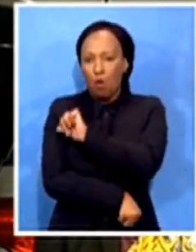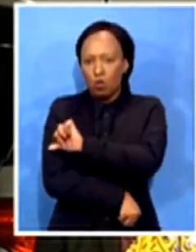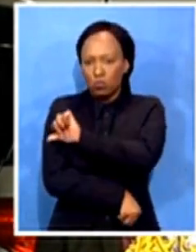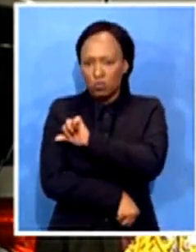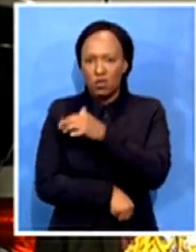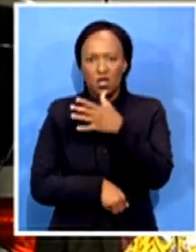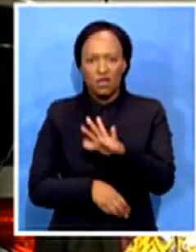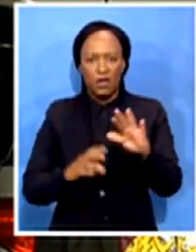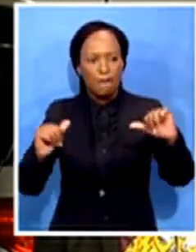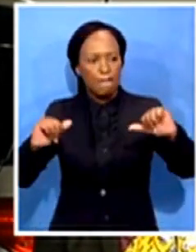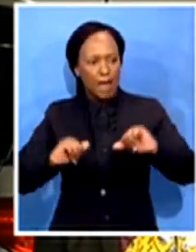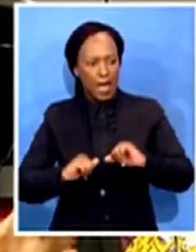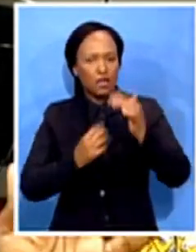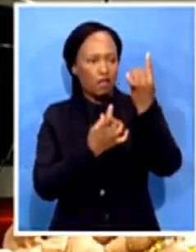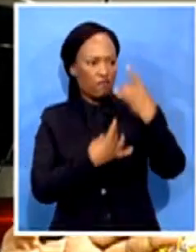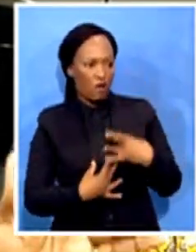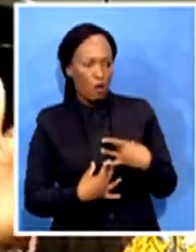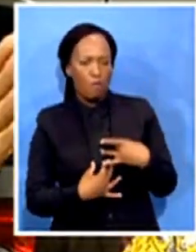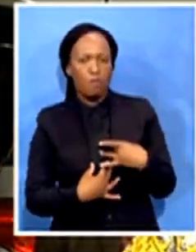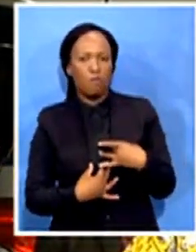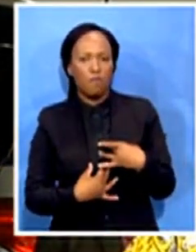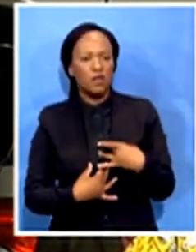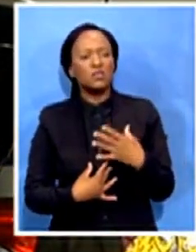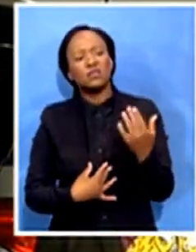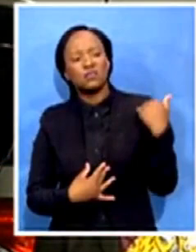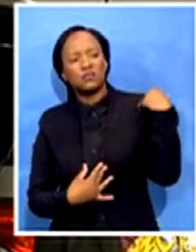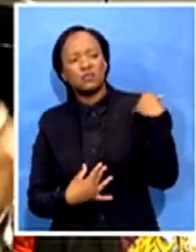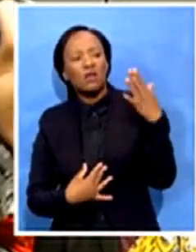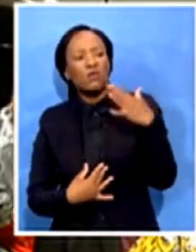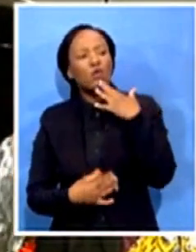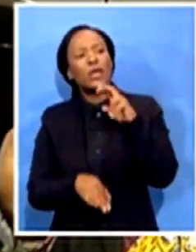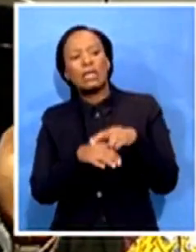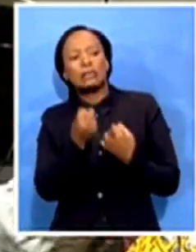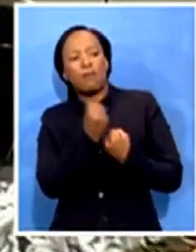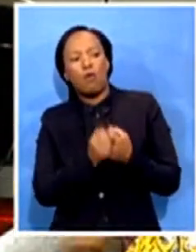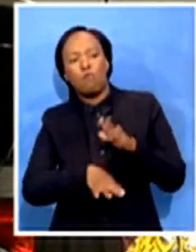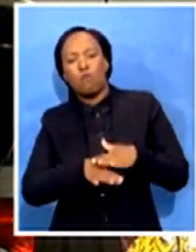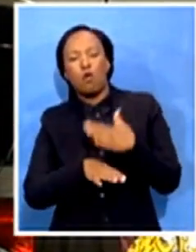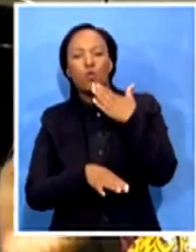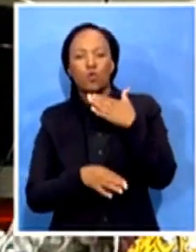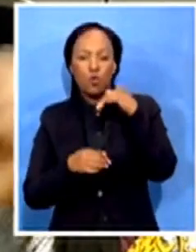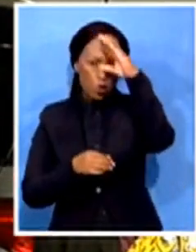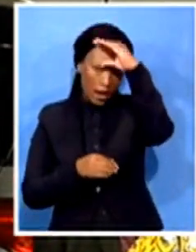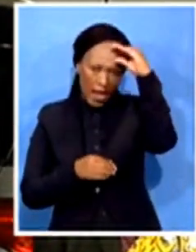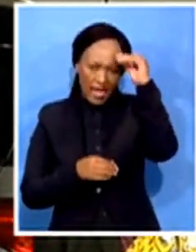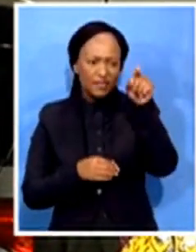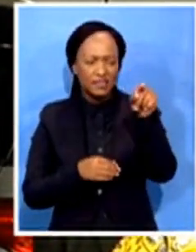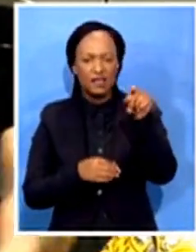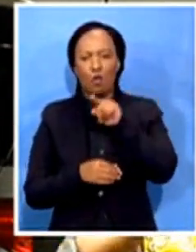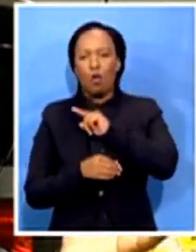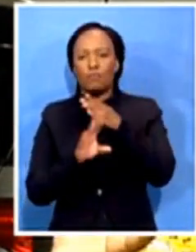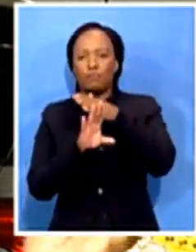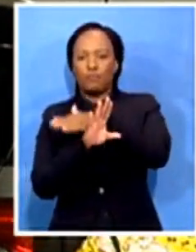we may need additional support with the nurses that were supposed to be leaving, or community